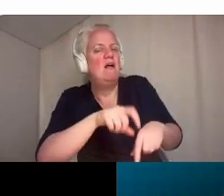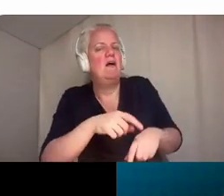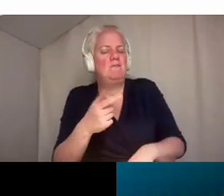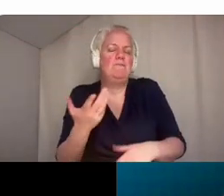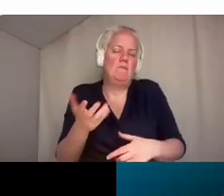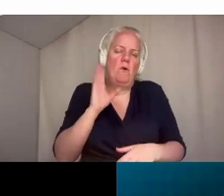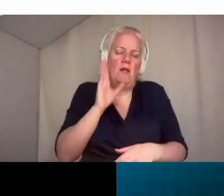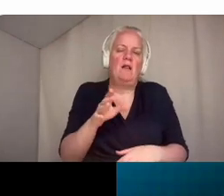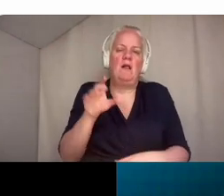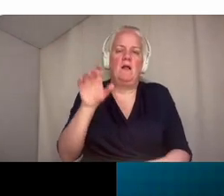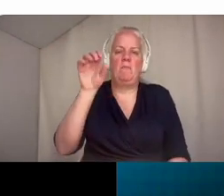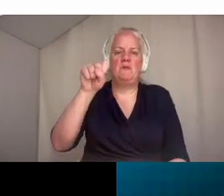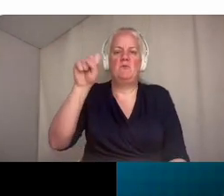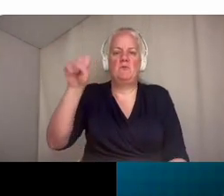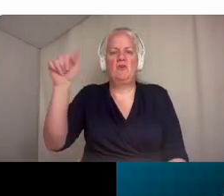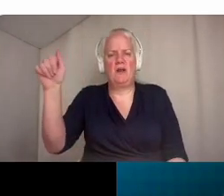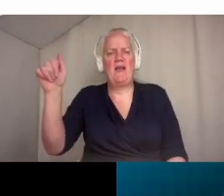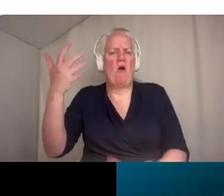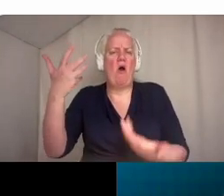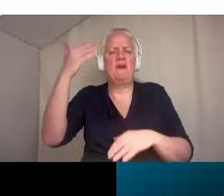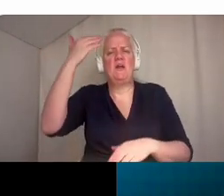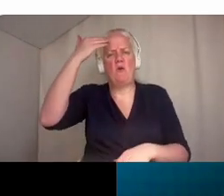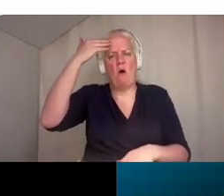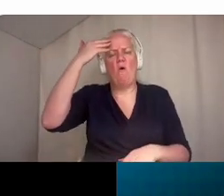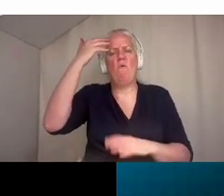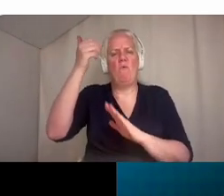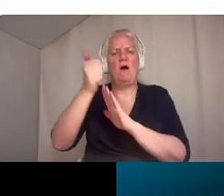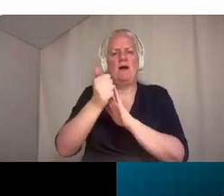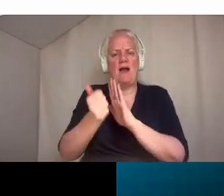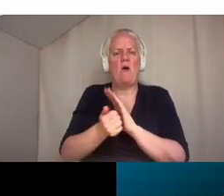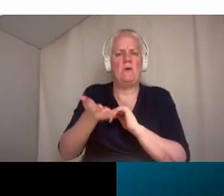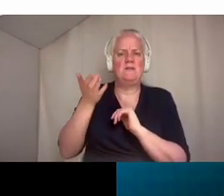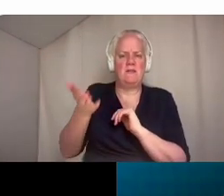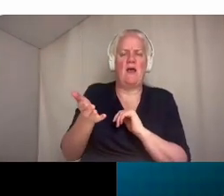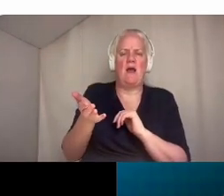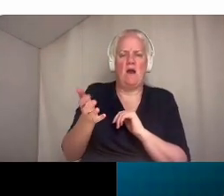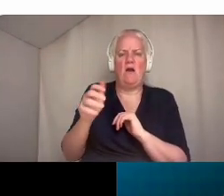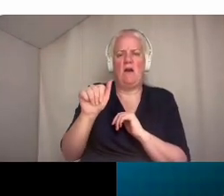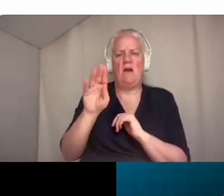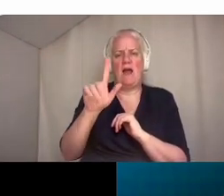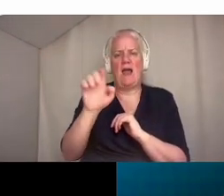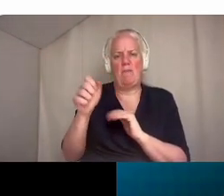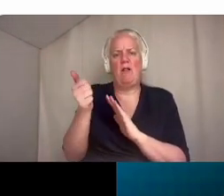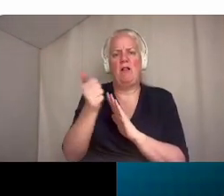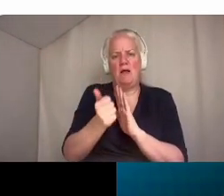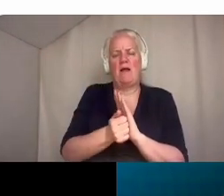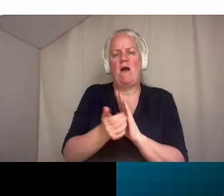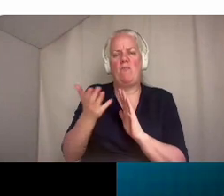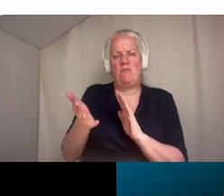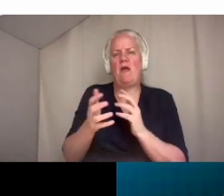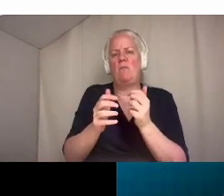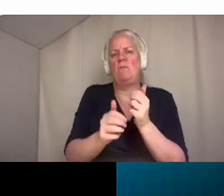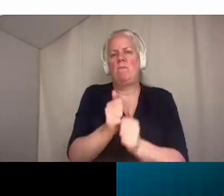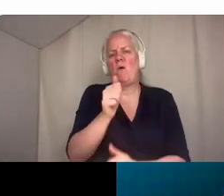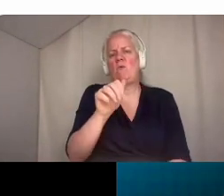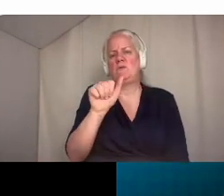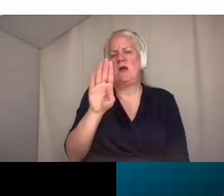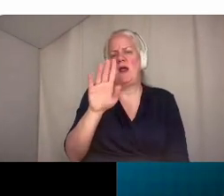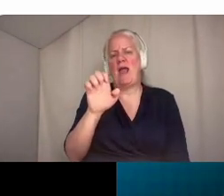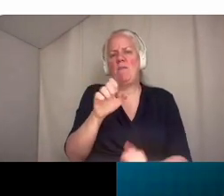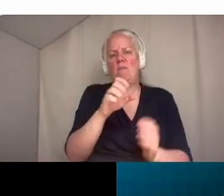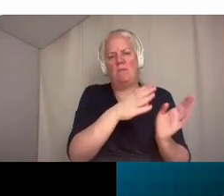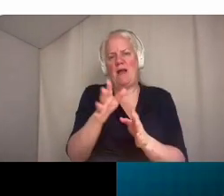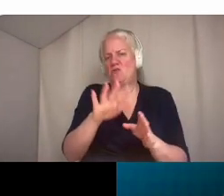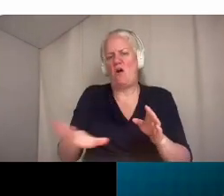Security does know that those accounts exist because with most ABLE plans across the country, there's a data exchange